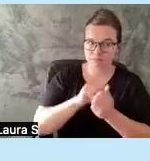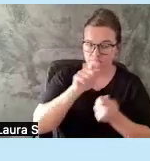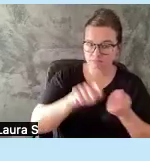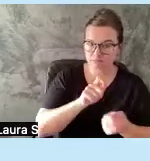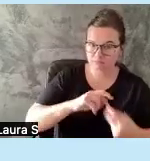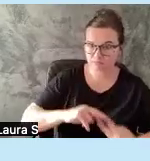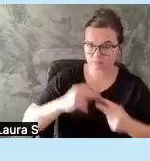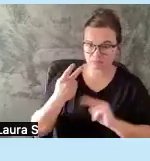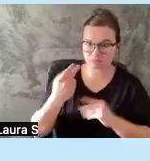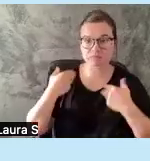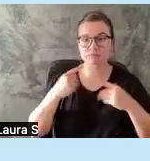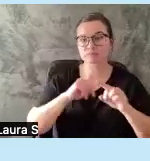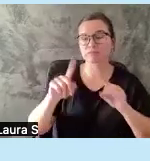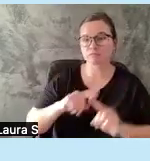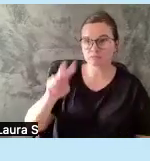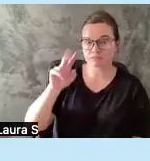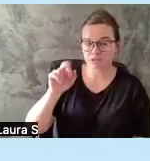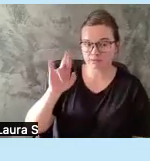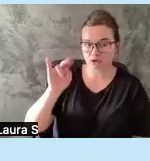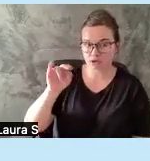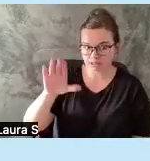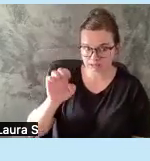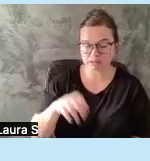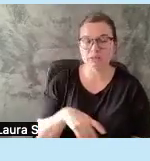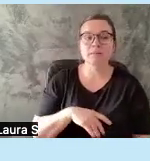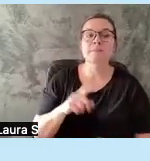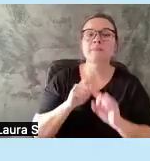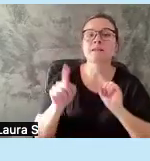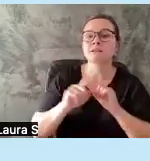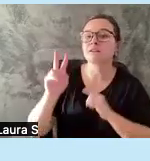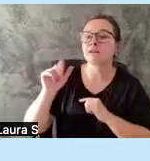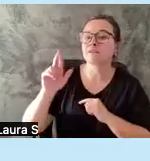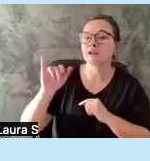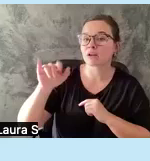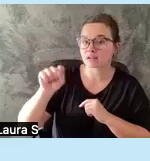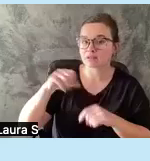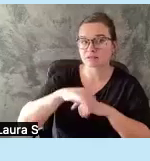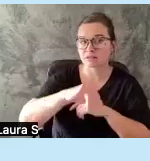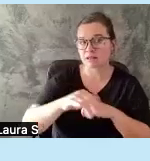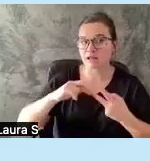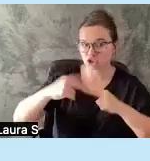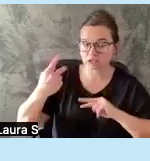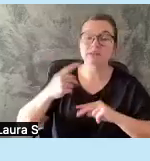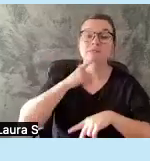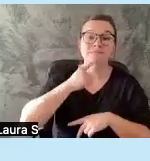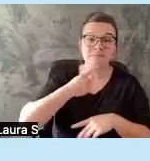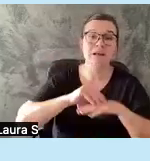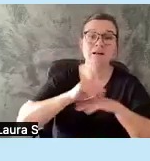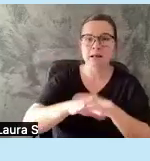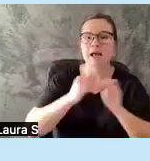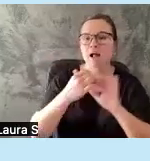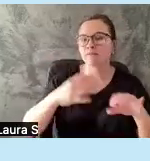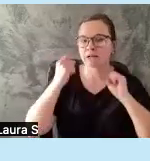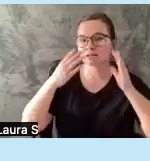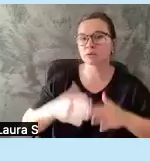genome that has different variants. And different variants of this gene significantly impact how quickly an individual